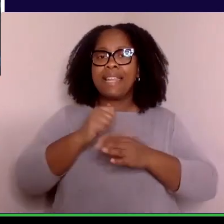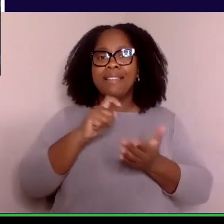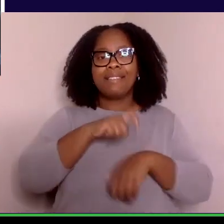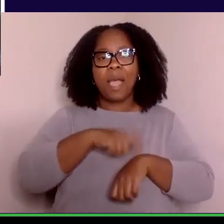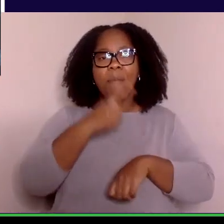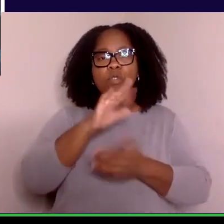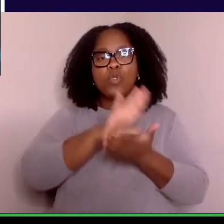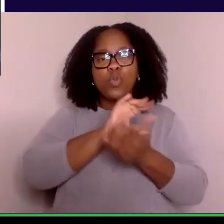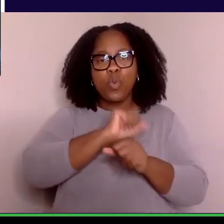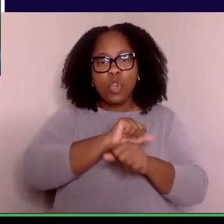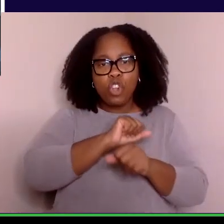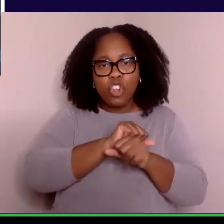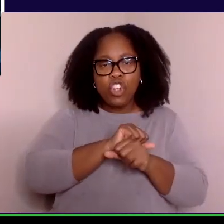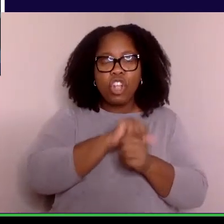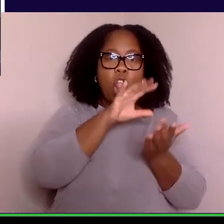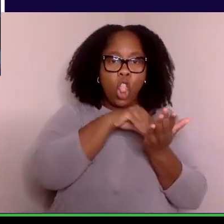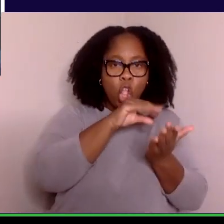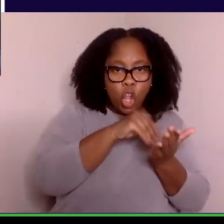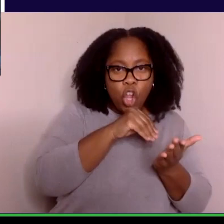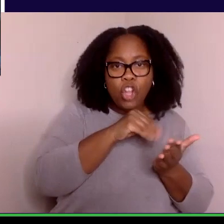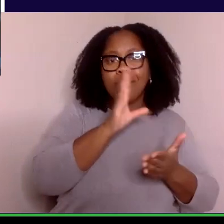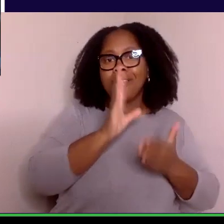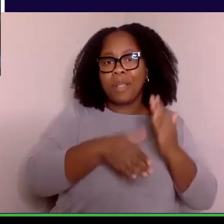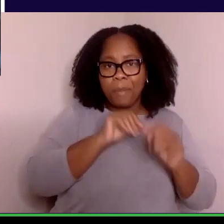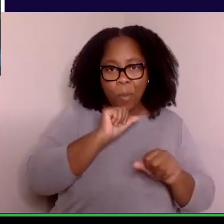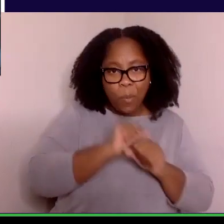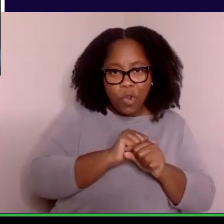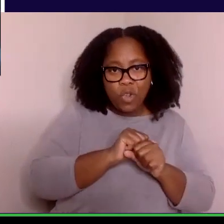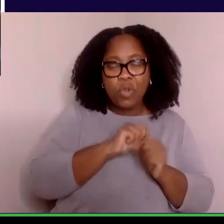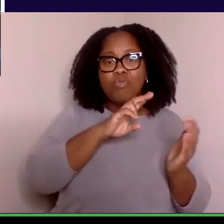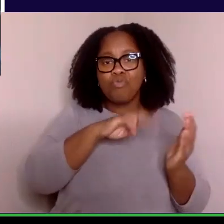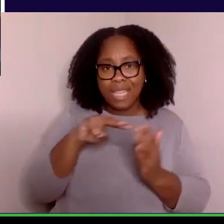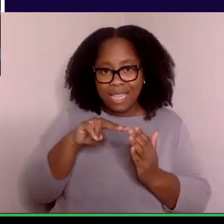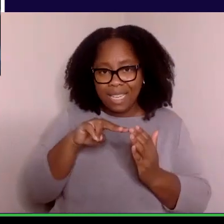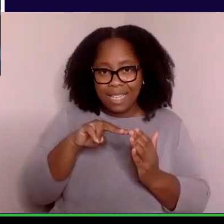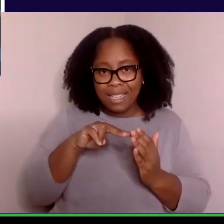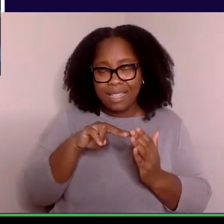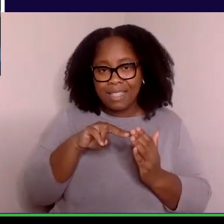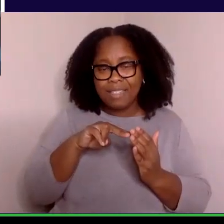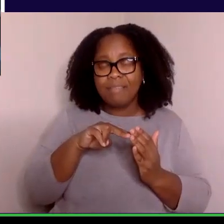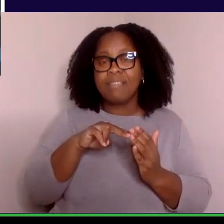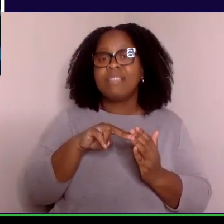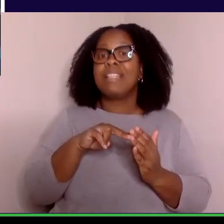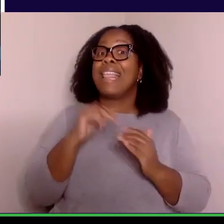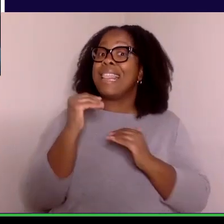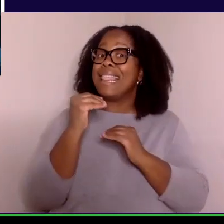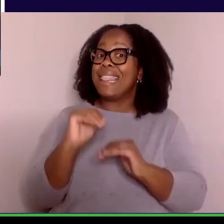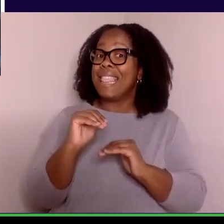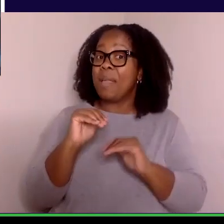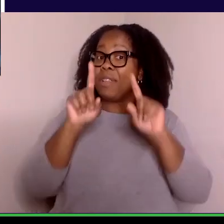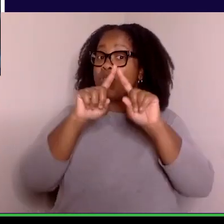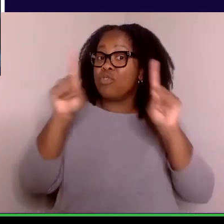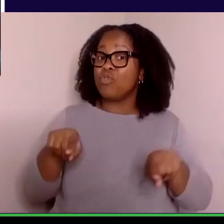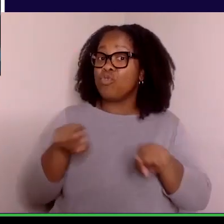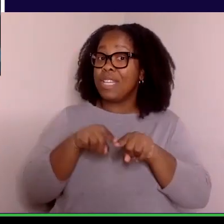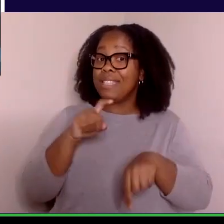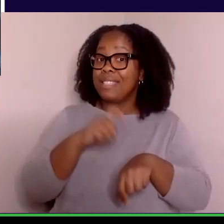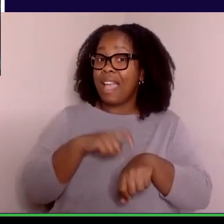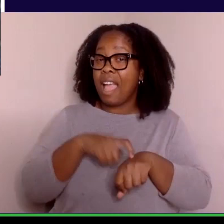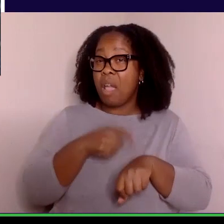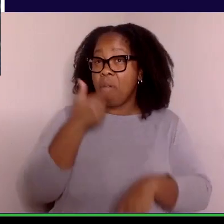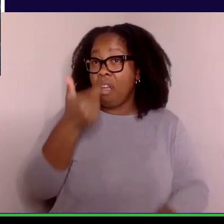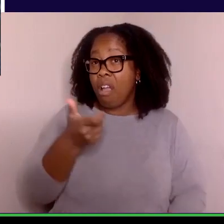learn, complete homework, and read. Limit your screen time, news consumption,